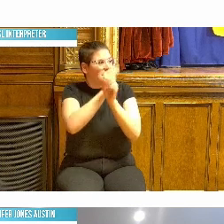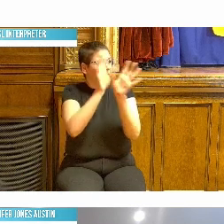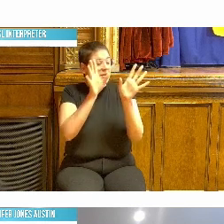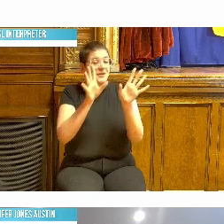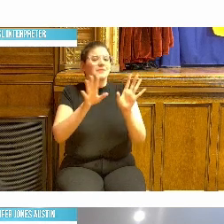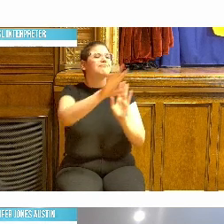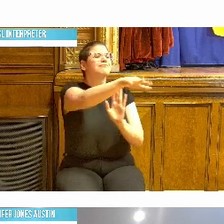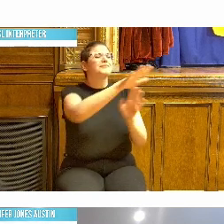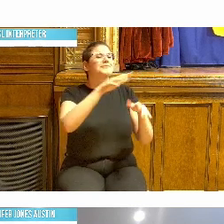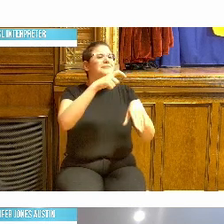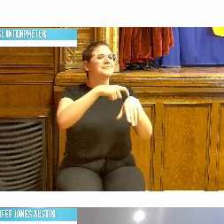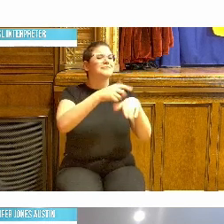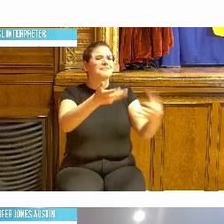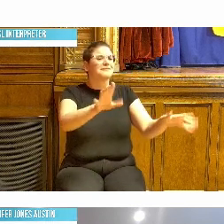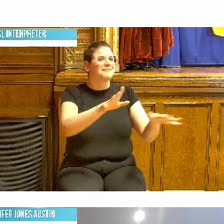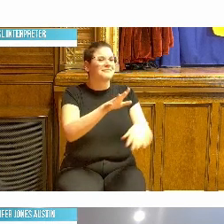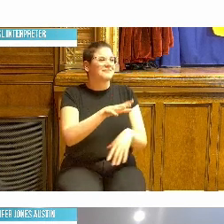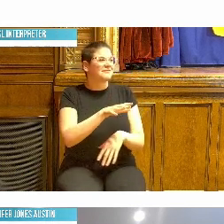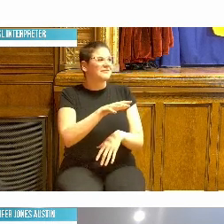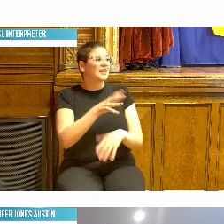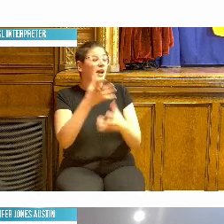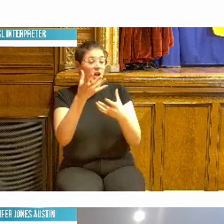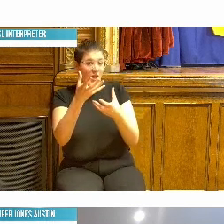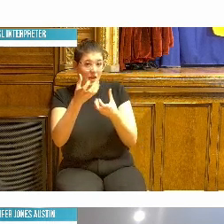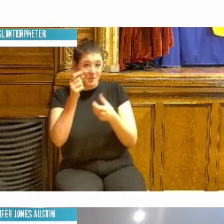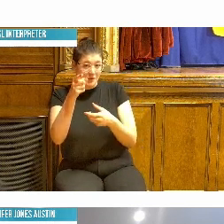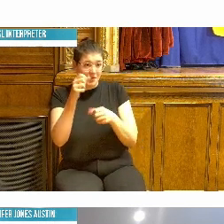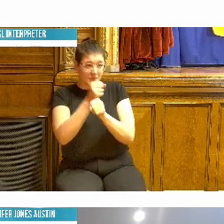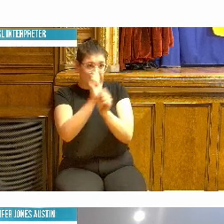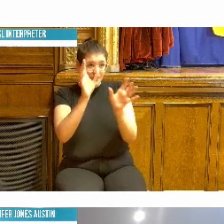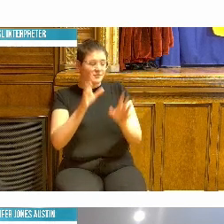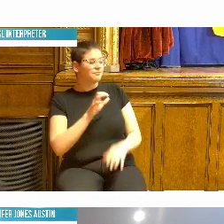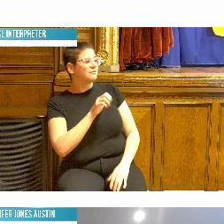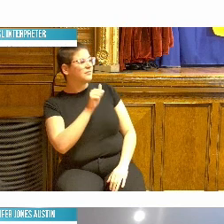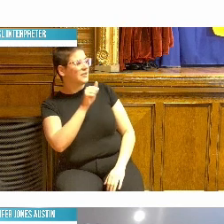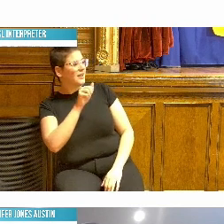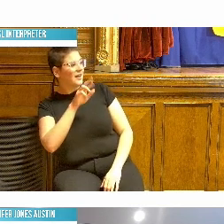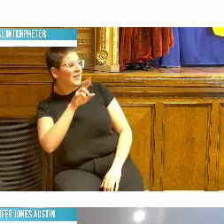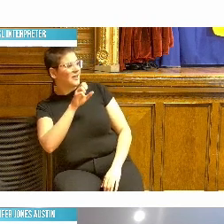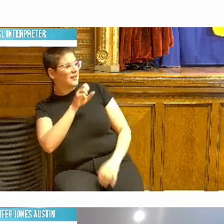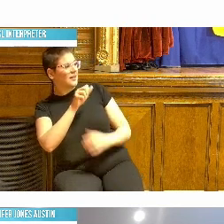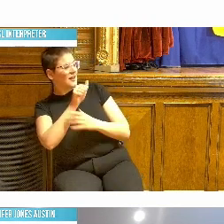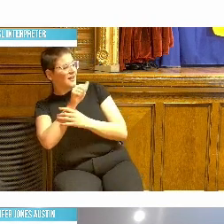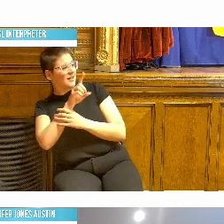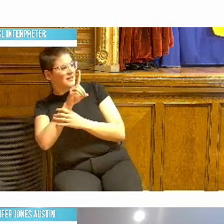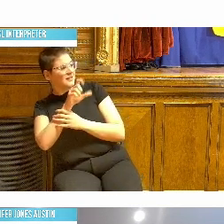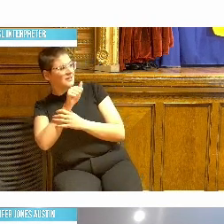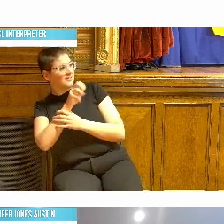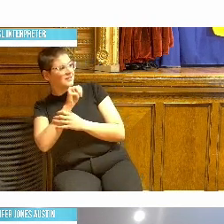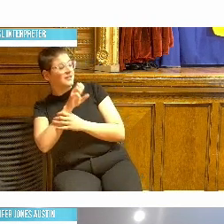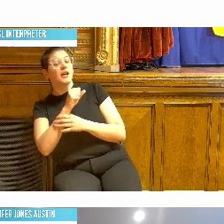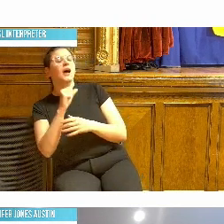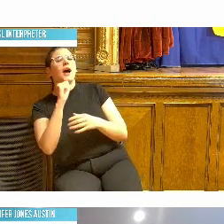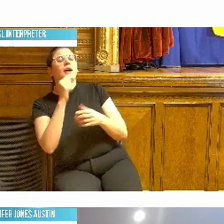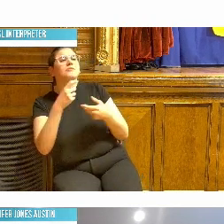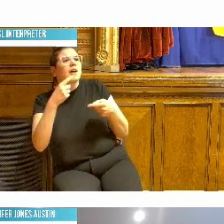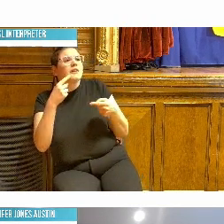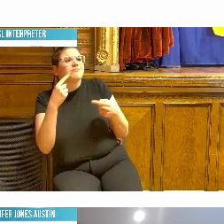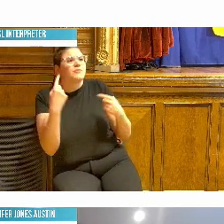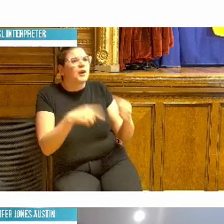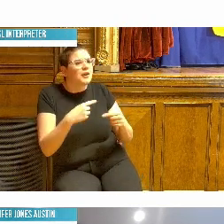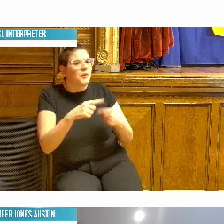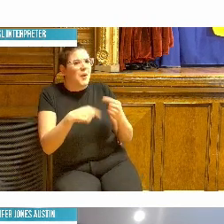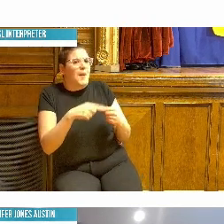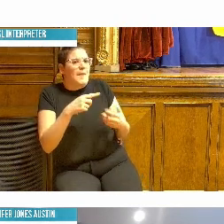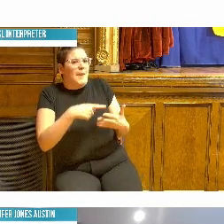I just want to make sure that we're all clear on that. I'm not arguing about the project. No, I'm arguing about the thinking of what we have